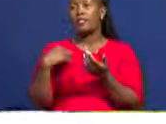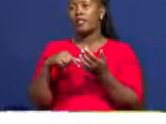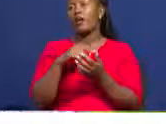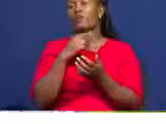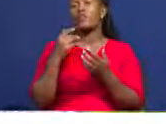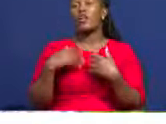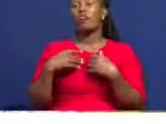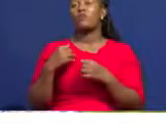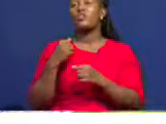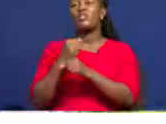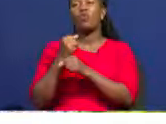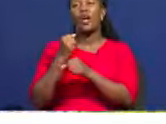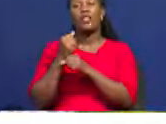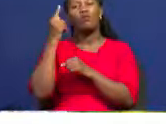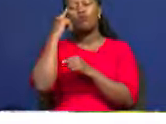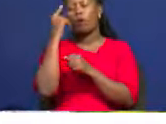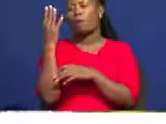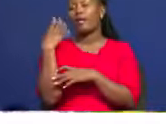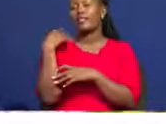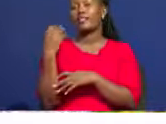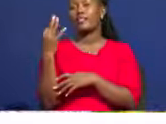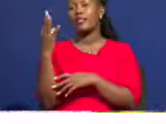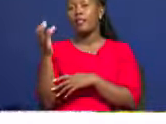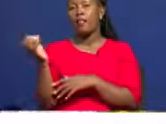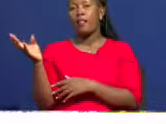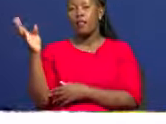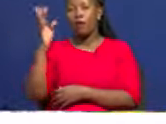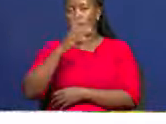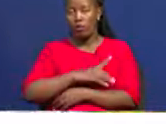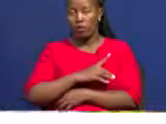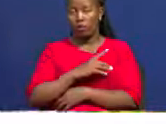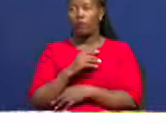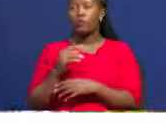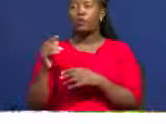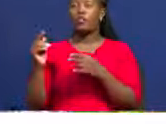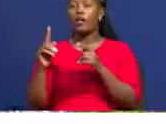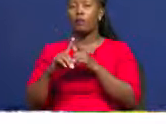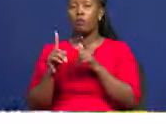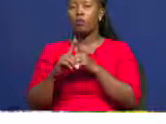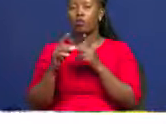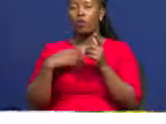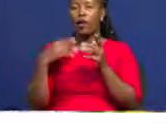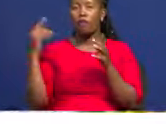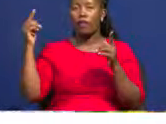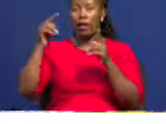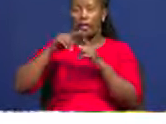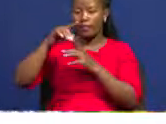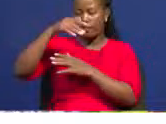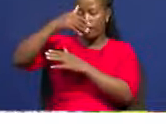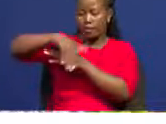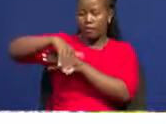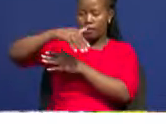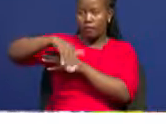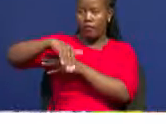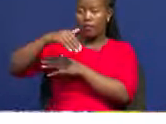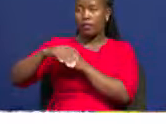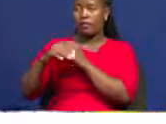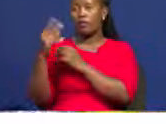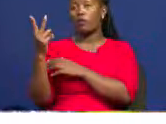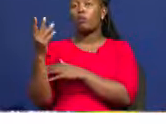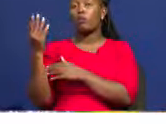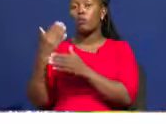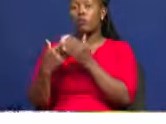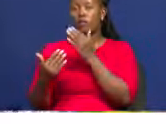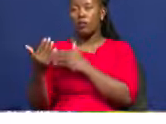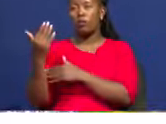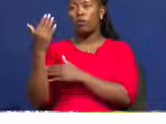almost 30 days. And we ran up to midnight, 2 a.m., sensitizing people. The